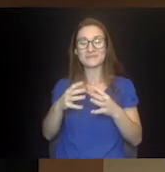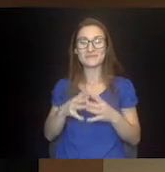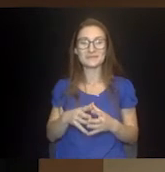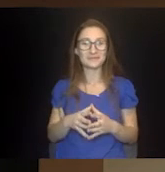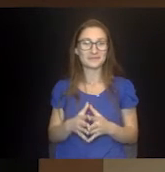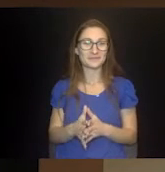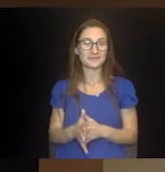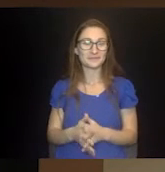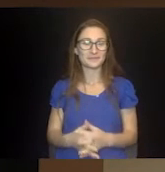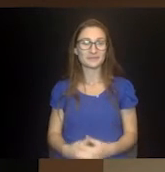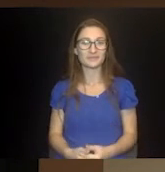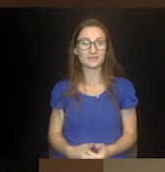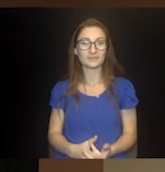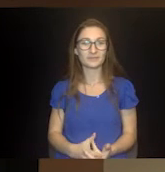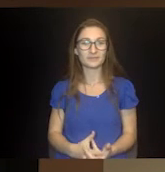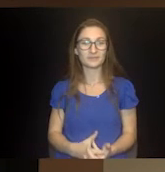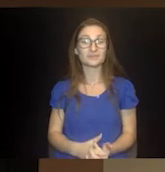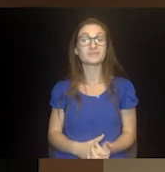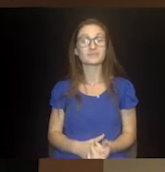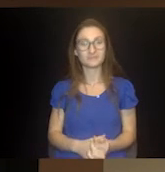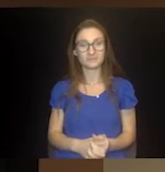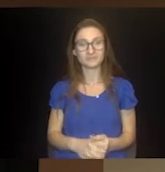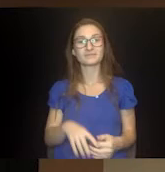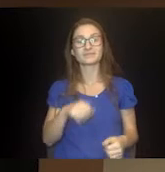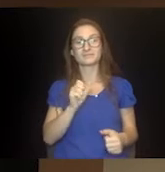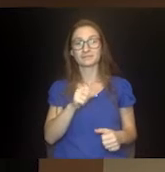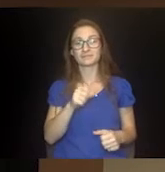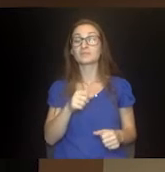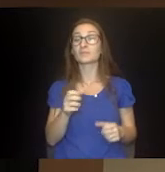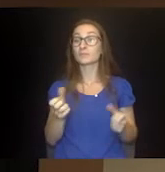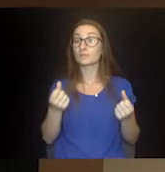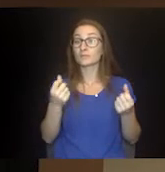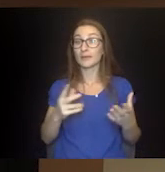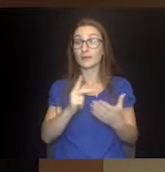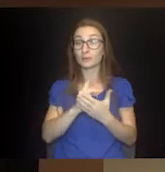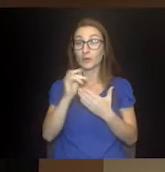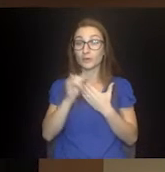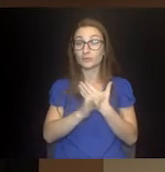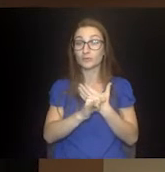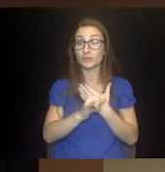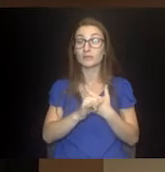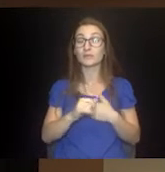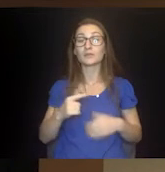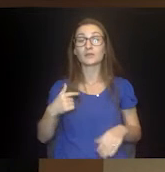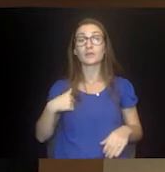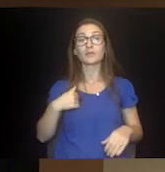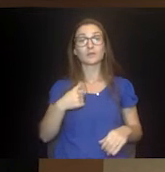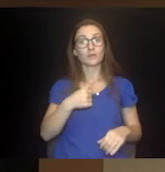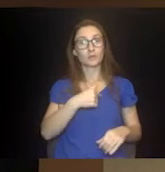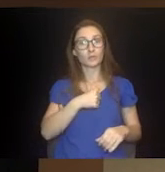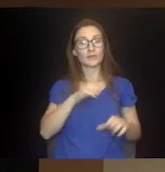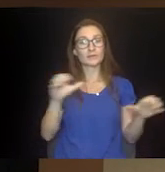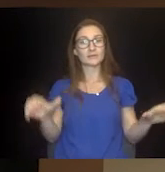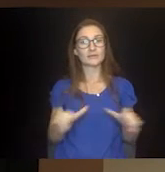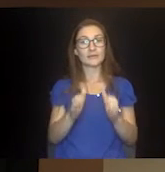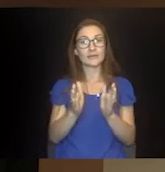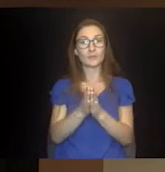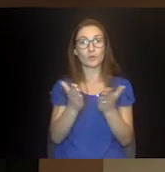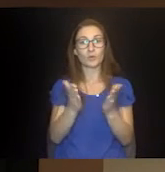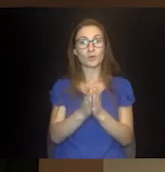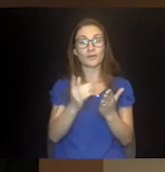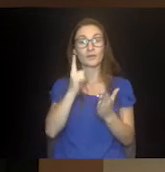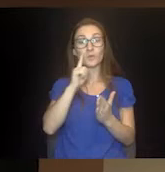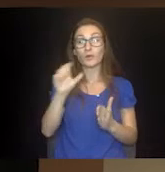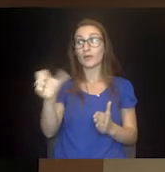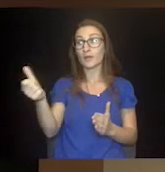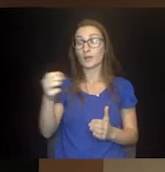actually done. So I'll hand it over to him. All right, so like we were saying, from the many other projects we did in the past, we were published.